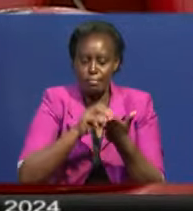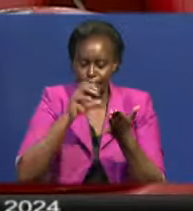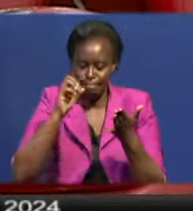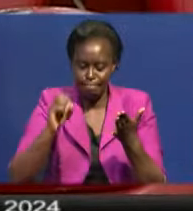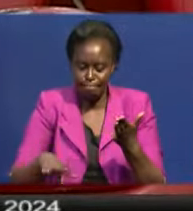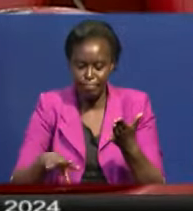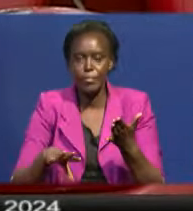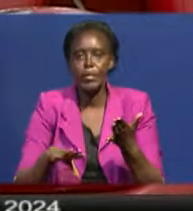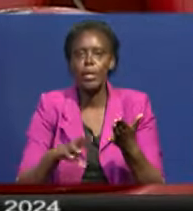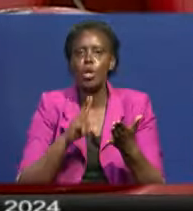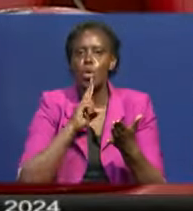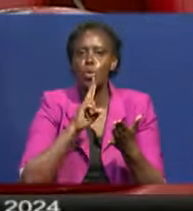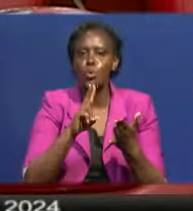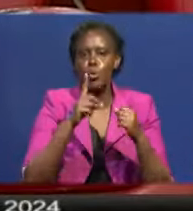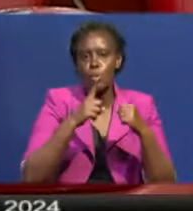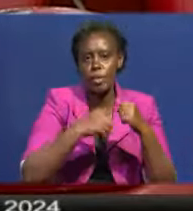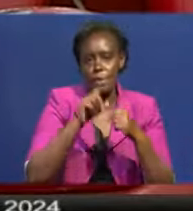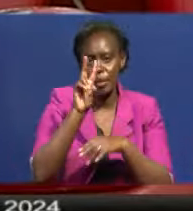removal of